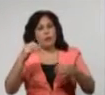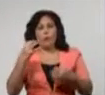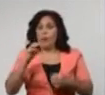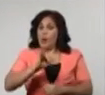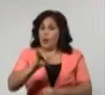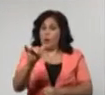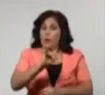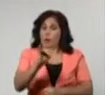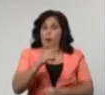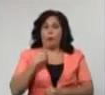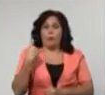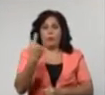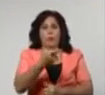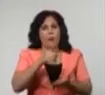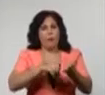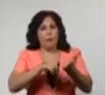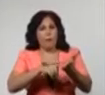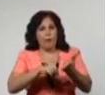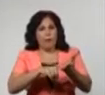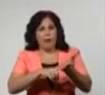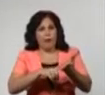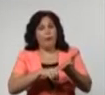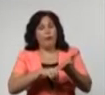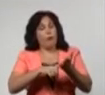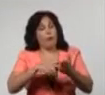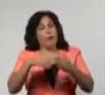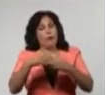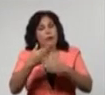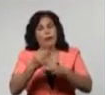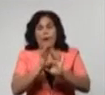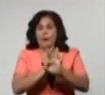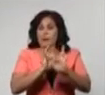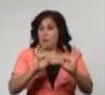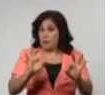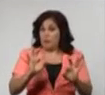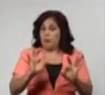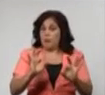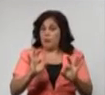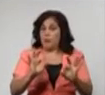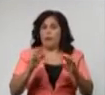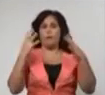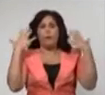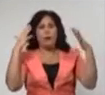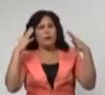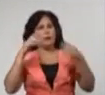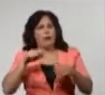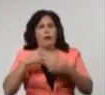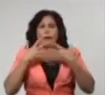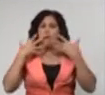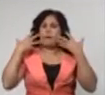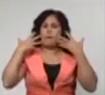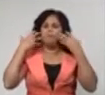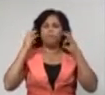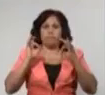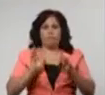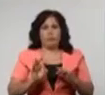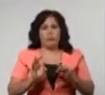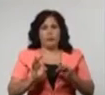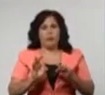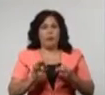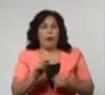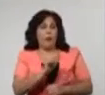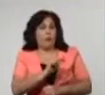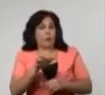Our congratulations also to all fathers. Today is a happy day. We recently